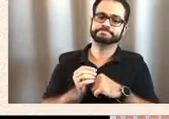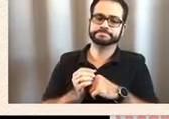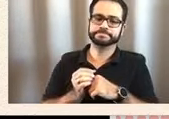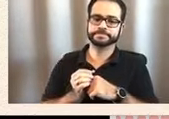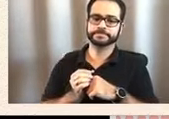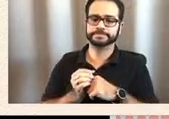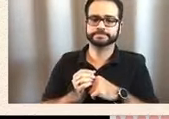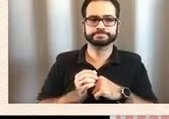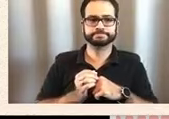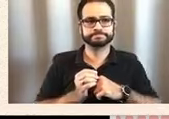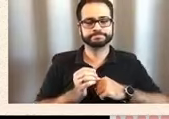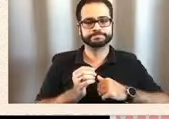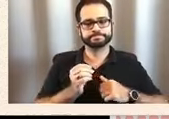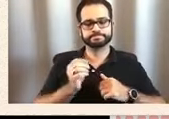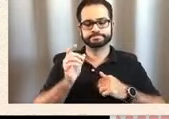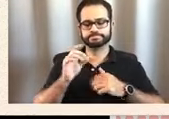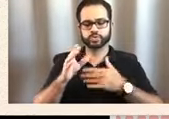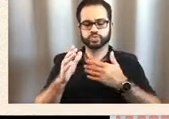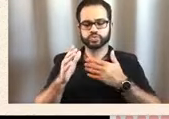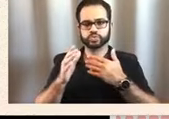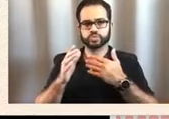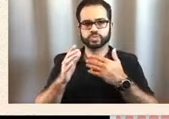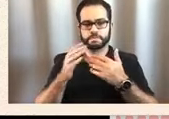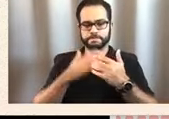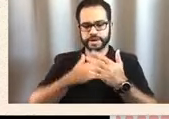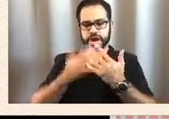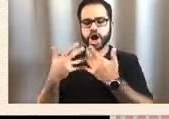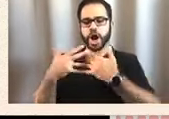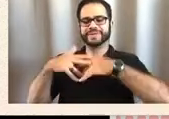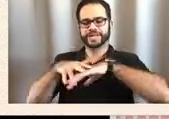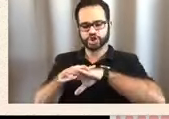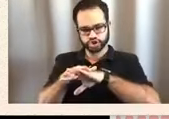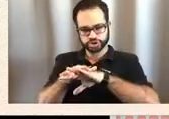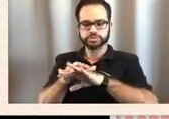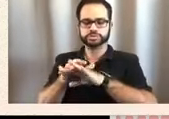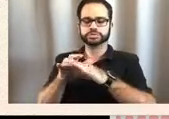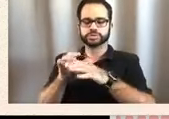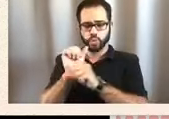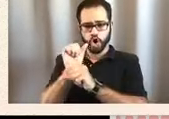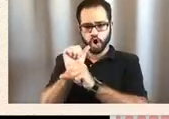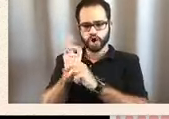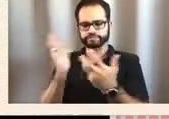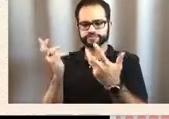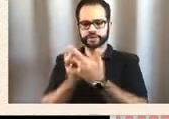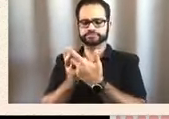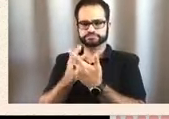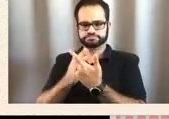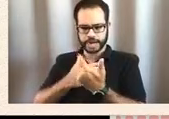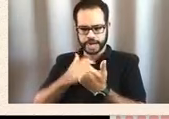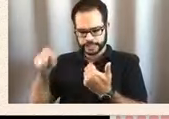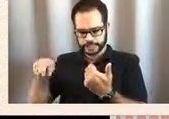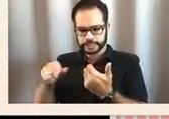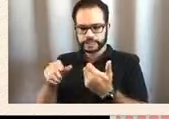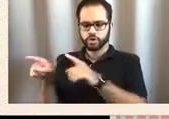the accommodations at work fit my needs, as well as balancing my many health